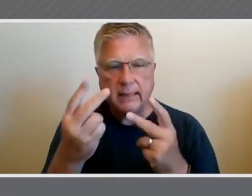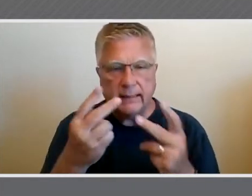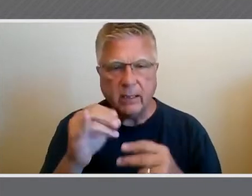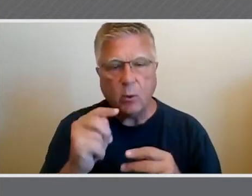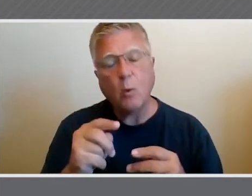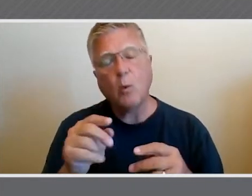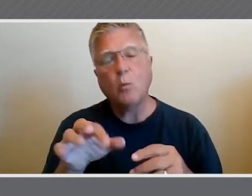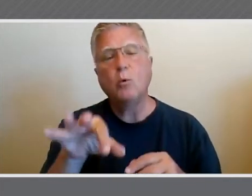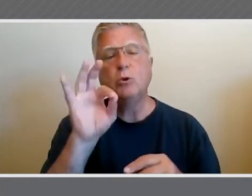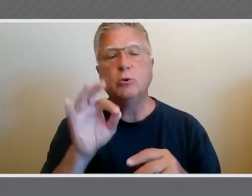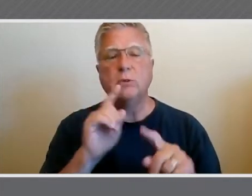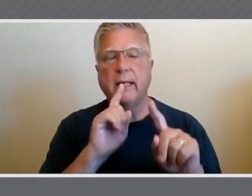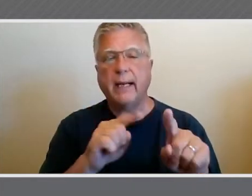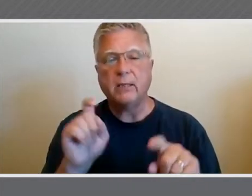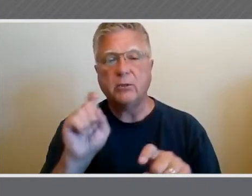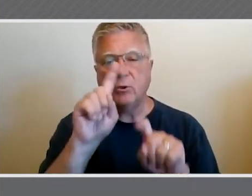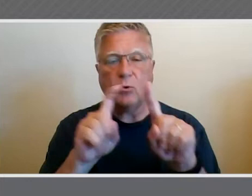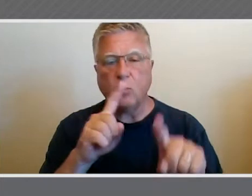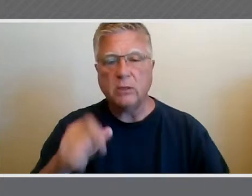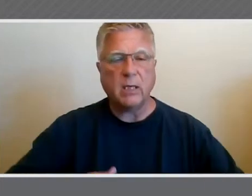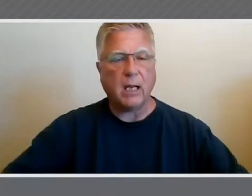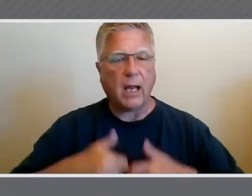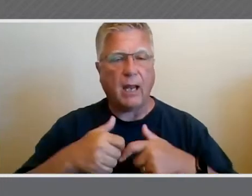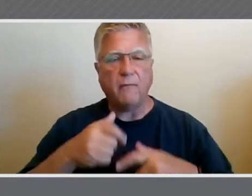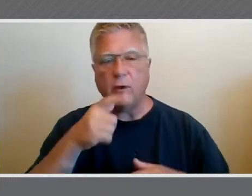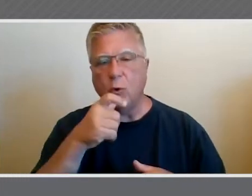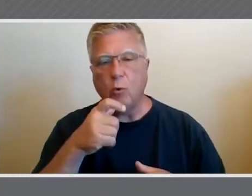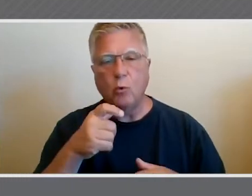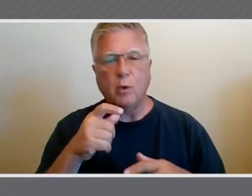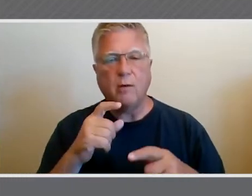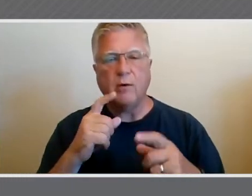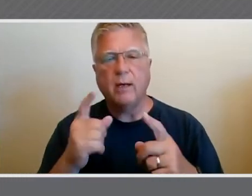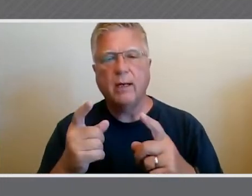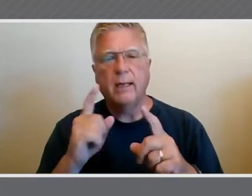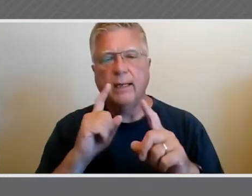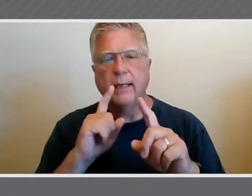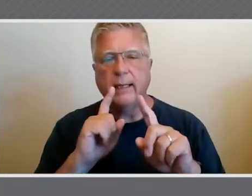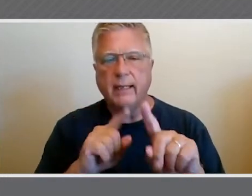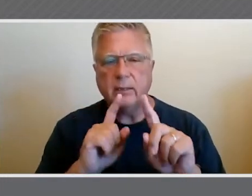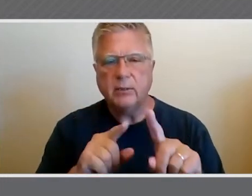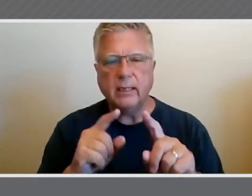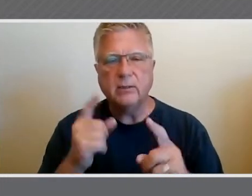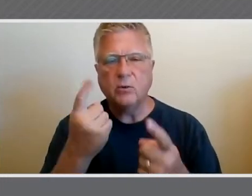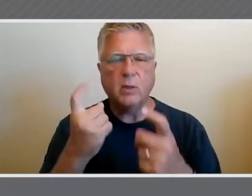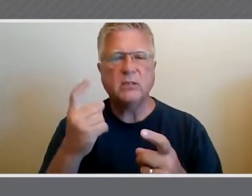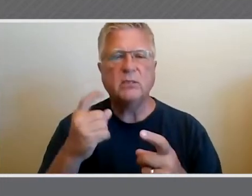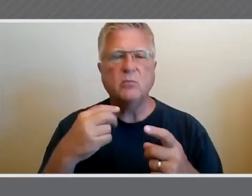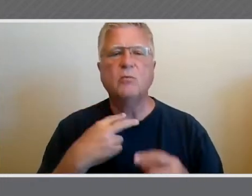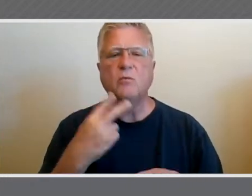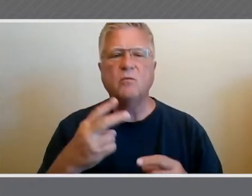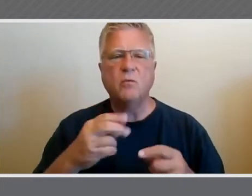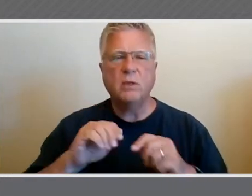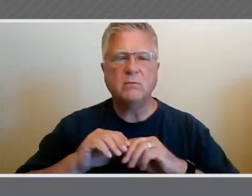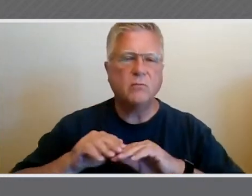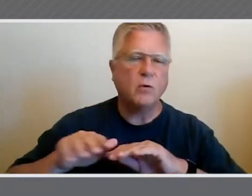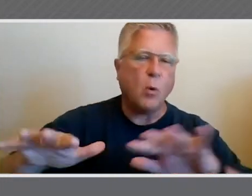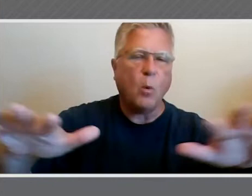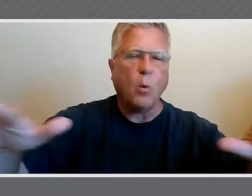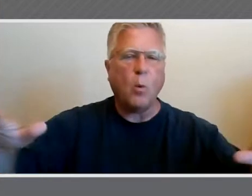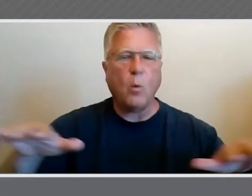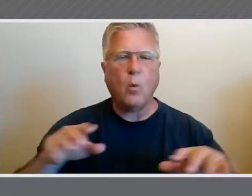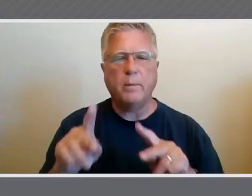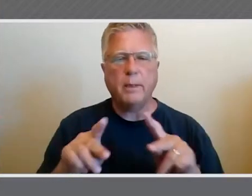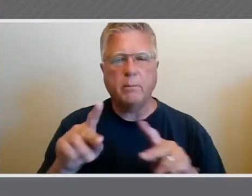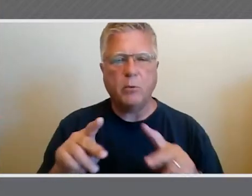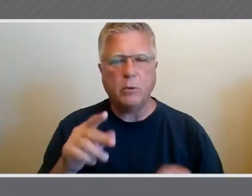live and whoever is answering your question will answer it out loud for the entire audience. We will attempt to